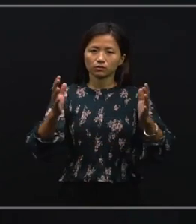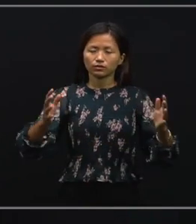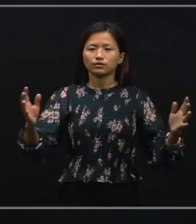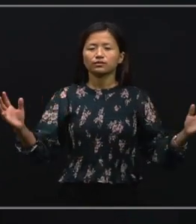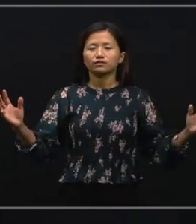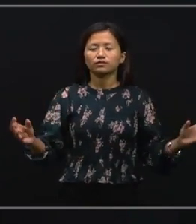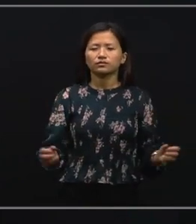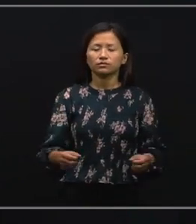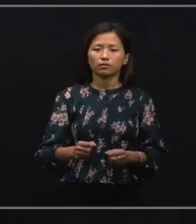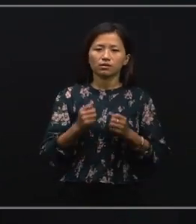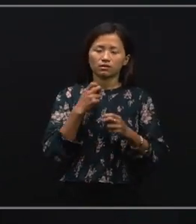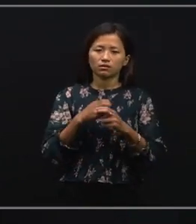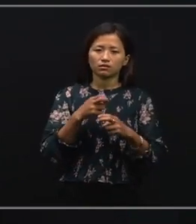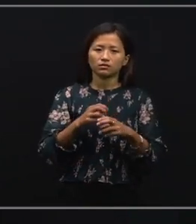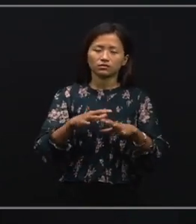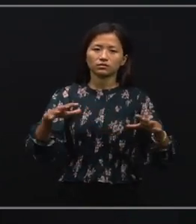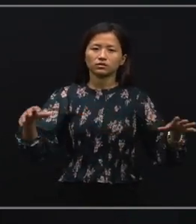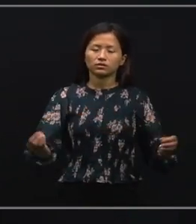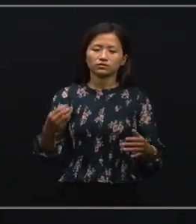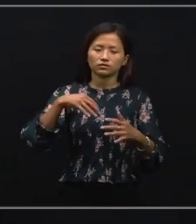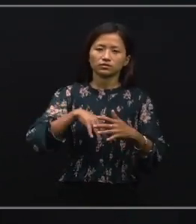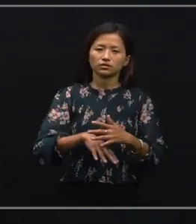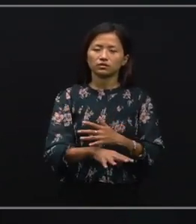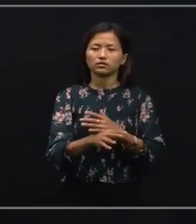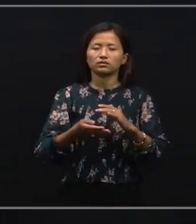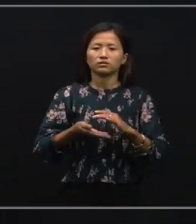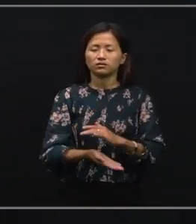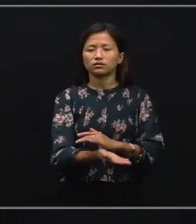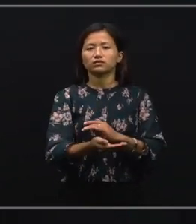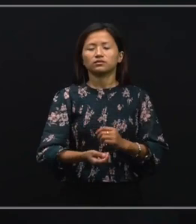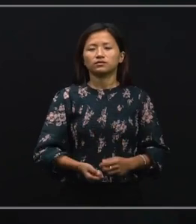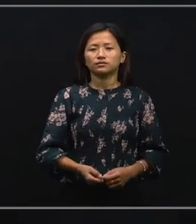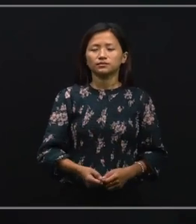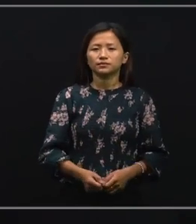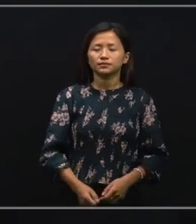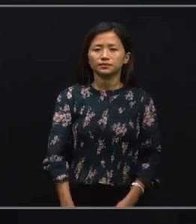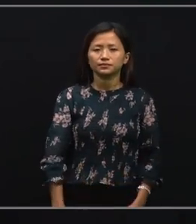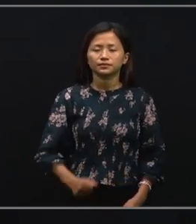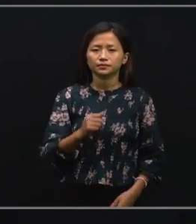and their boat is almost on the verge of sinking. You know what is sinking,